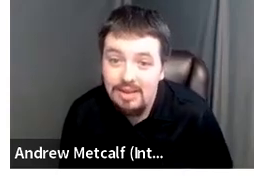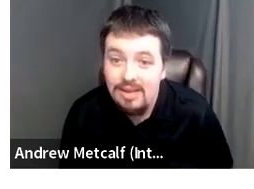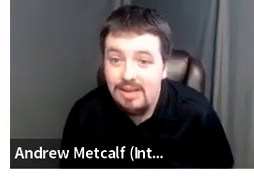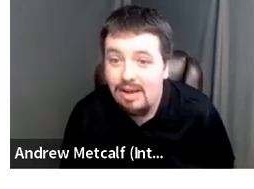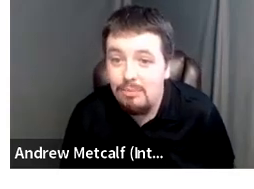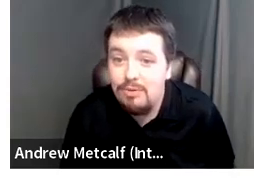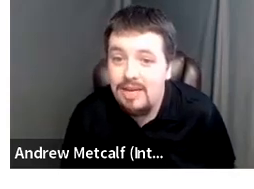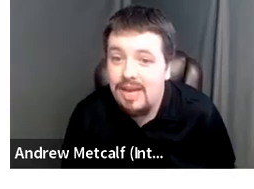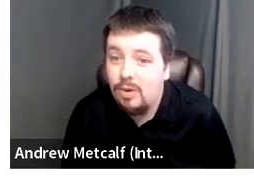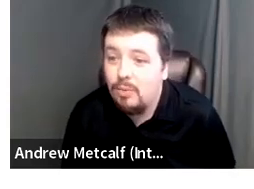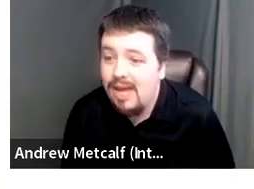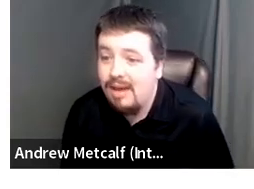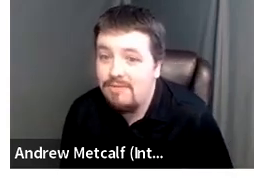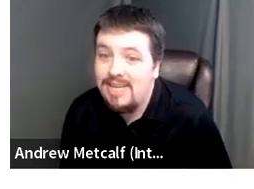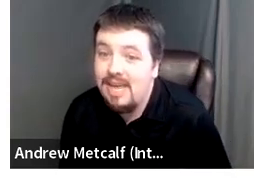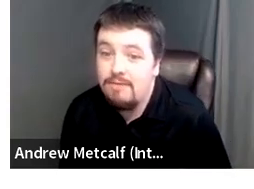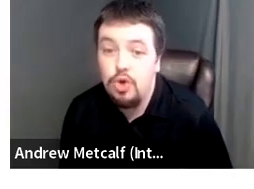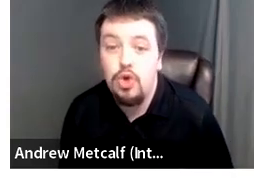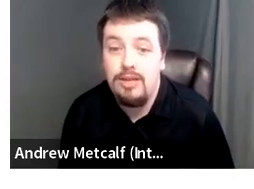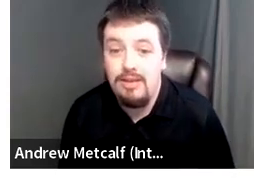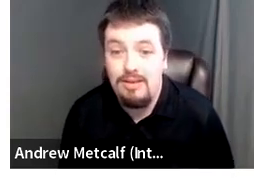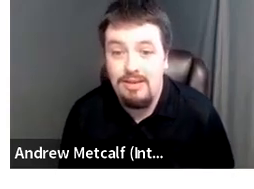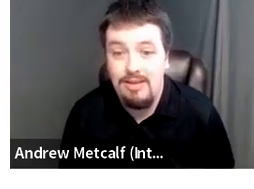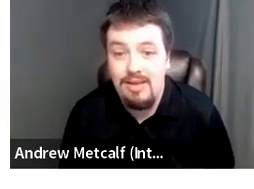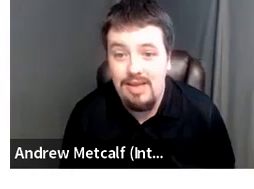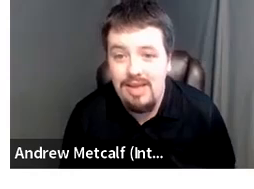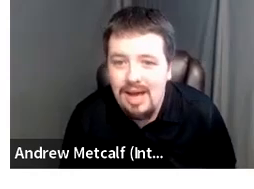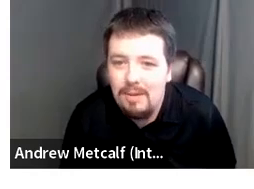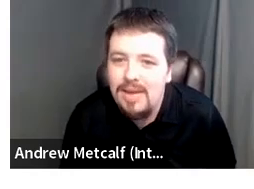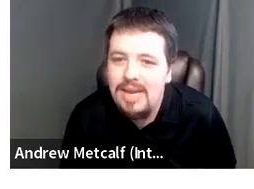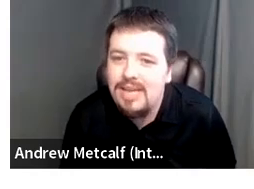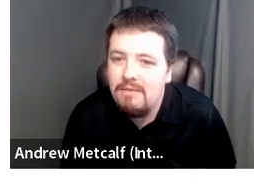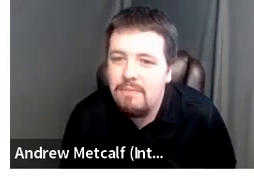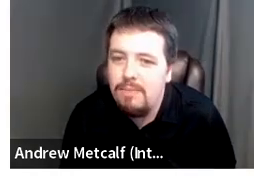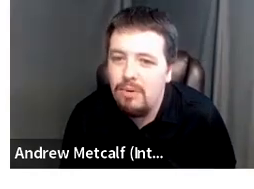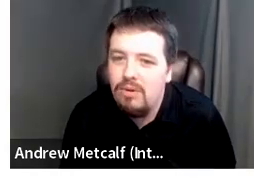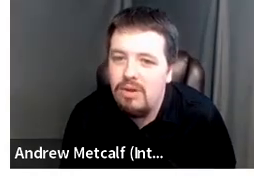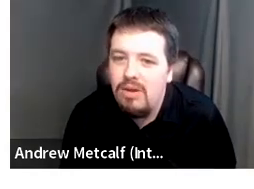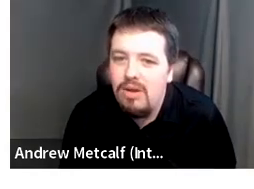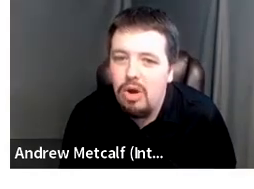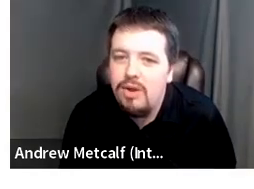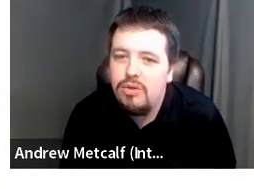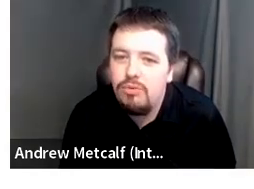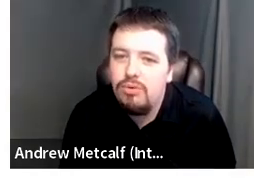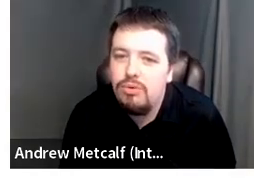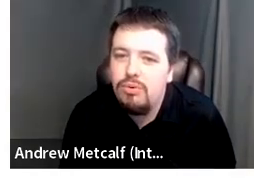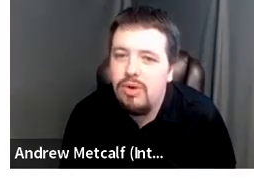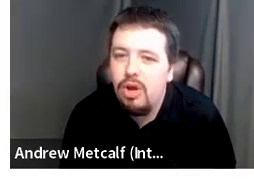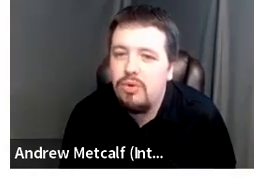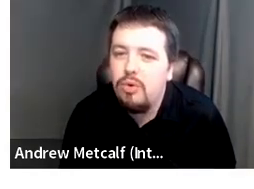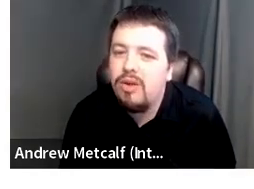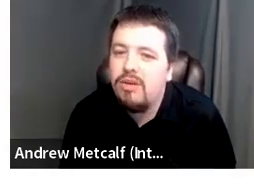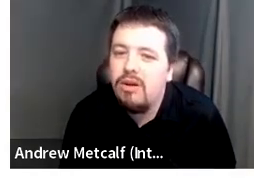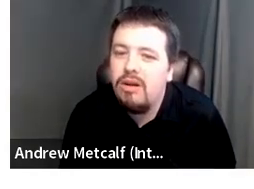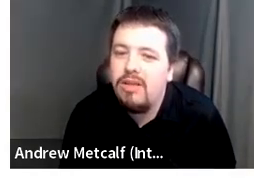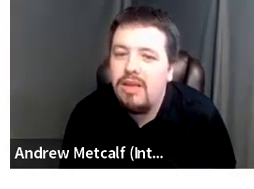But moving down, we have deafhood. Many deaf people go